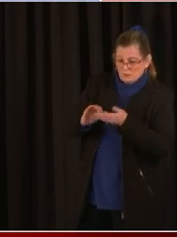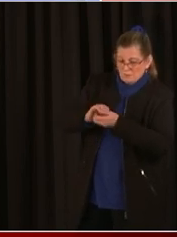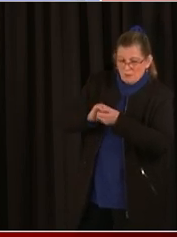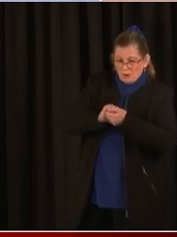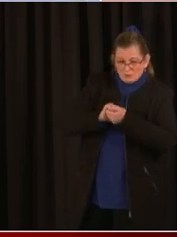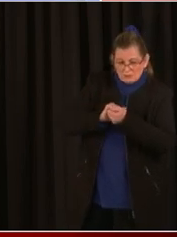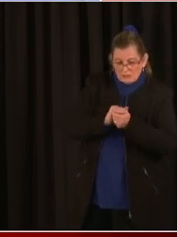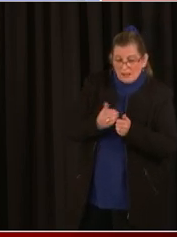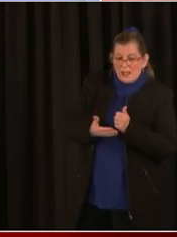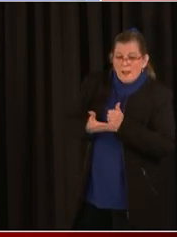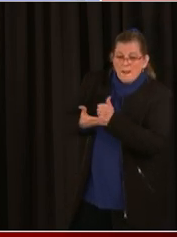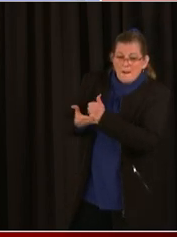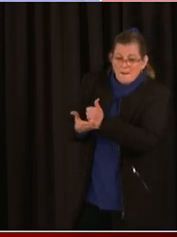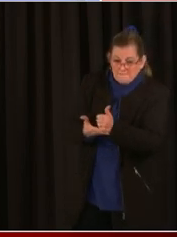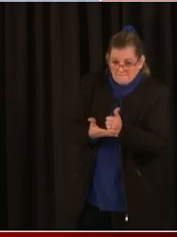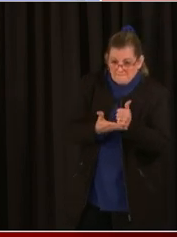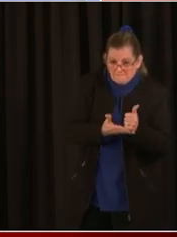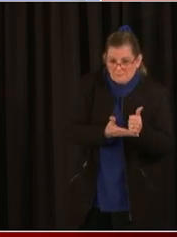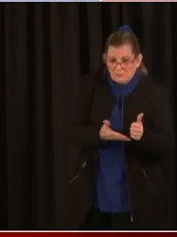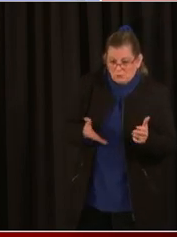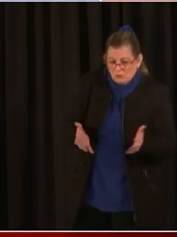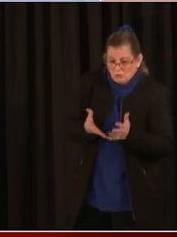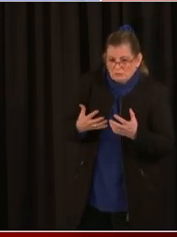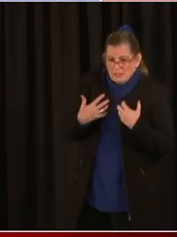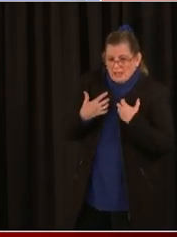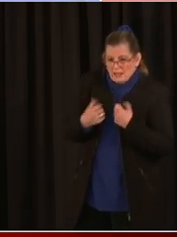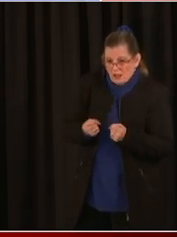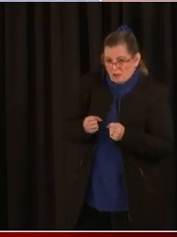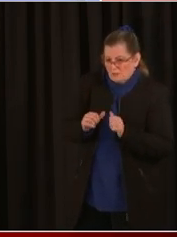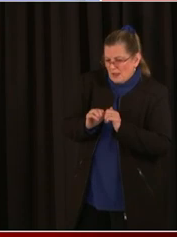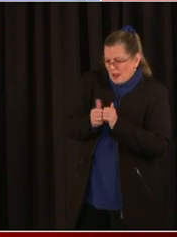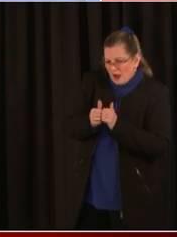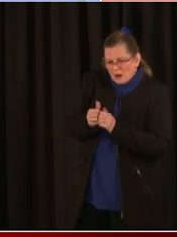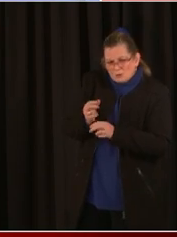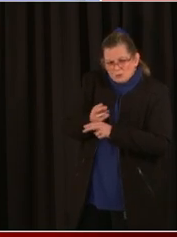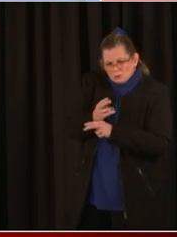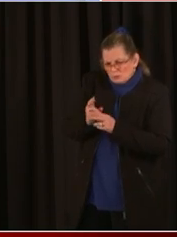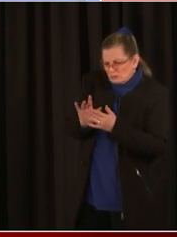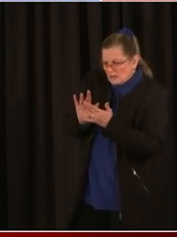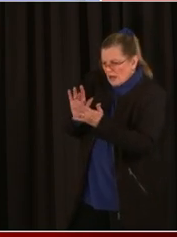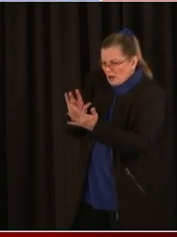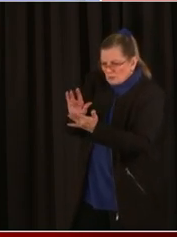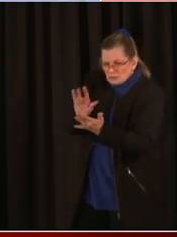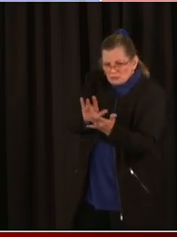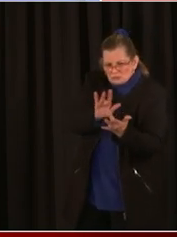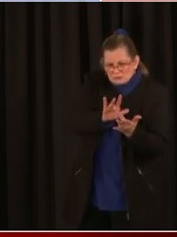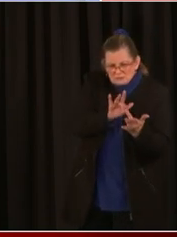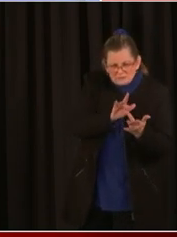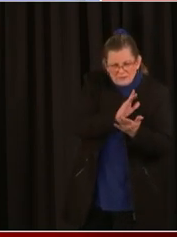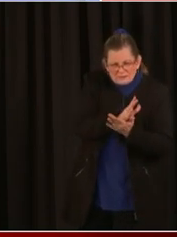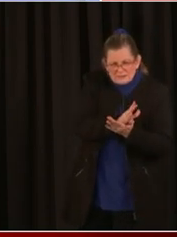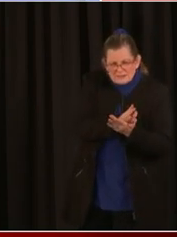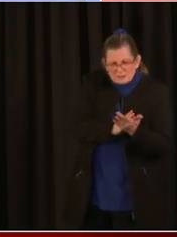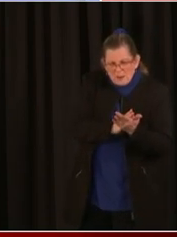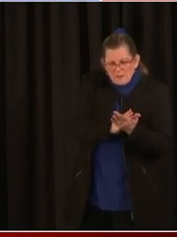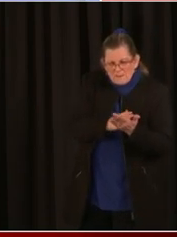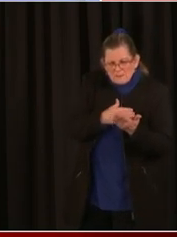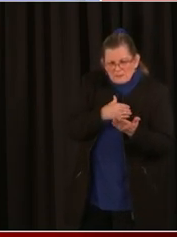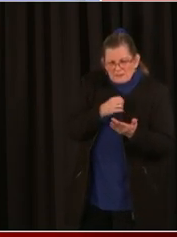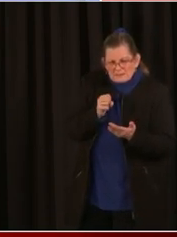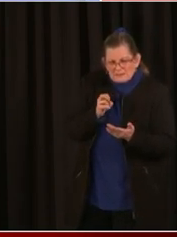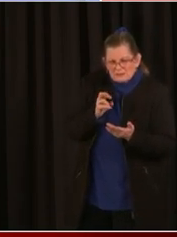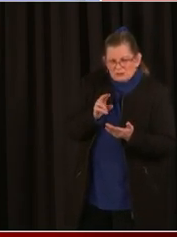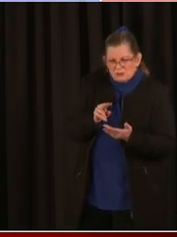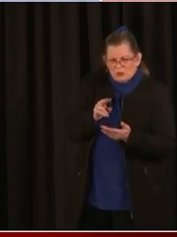vaccine confidence. So how you use your credible messengers, how you do outreach. We've had some senior influencer campaigns, but